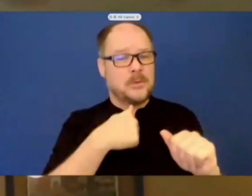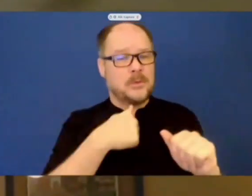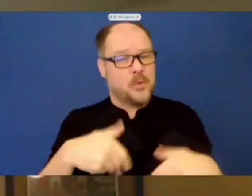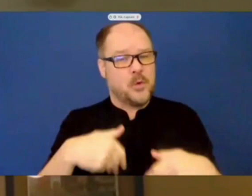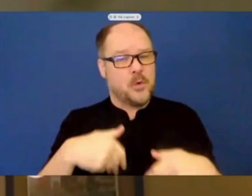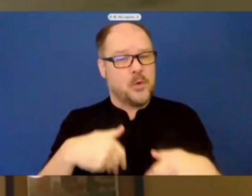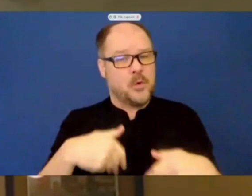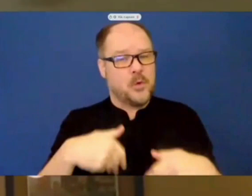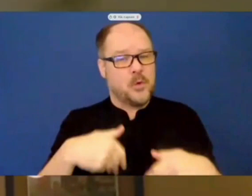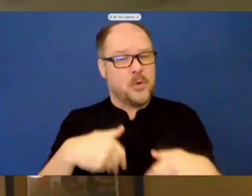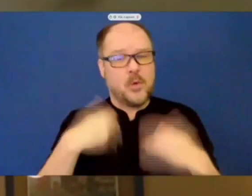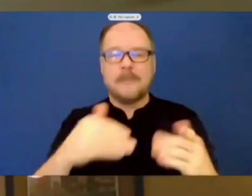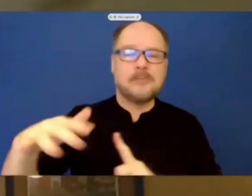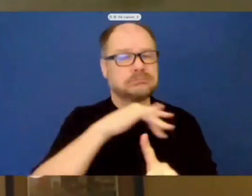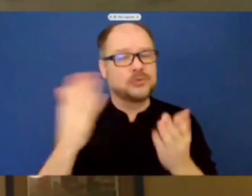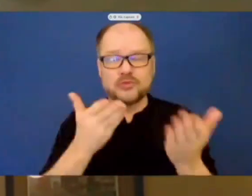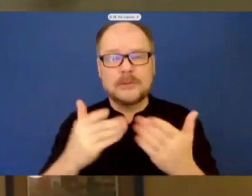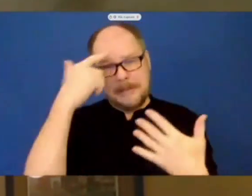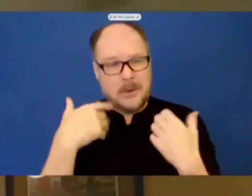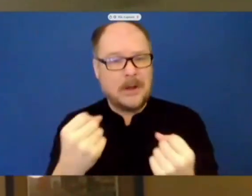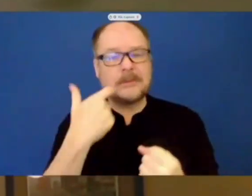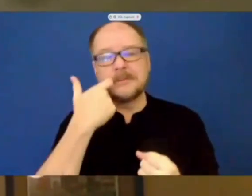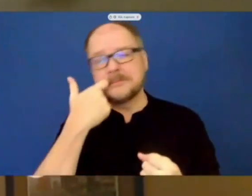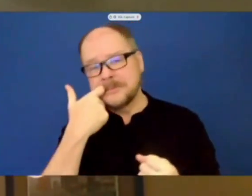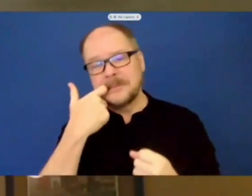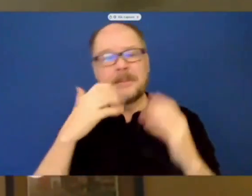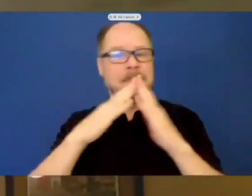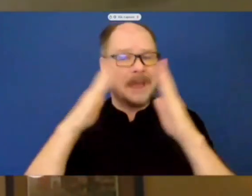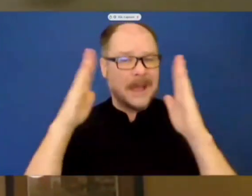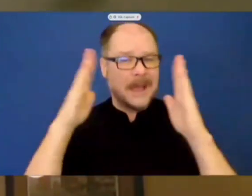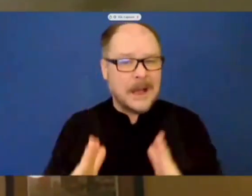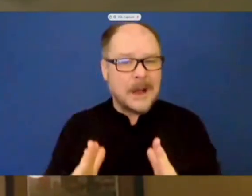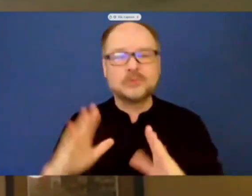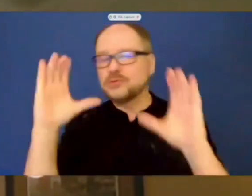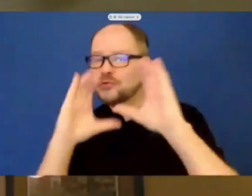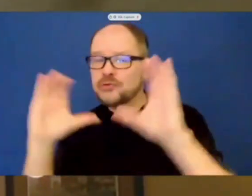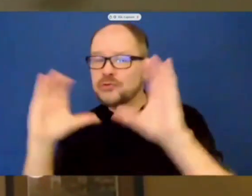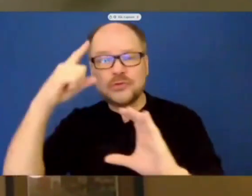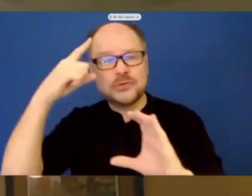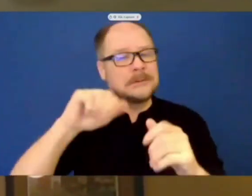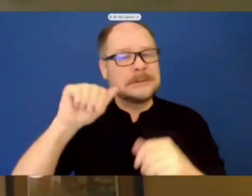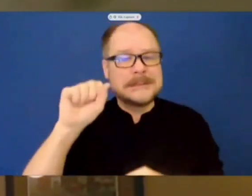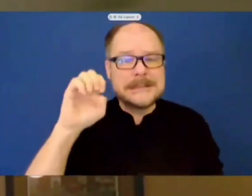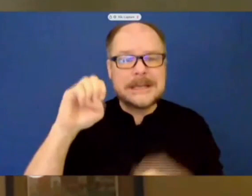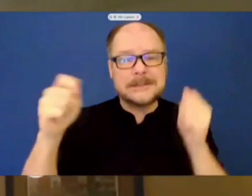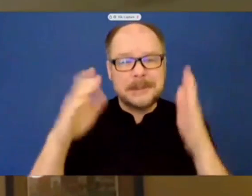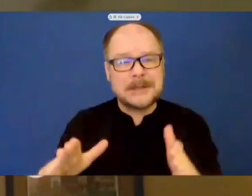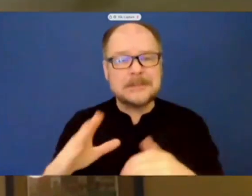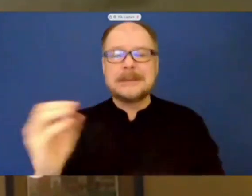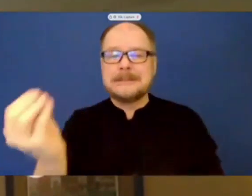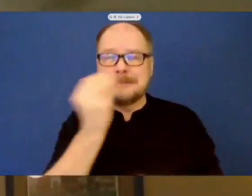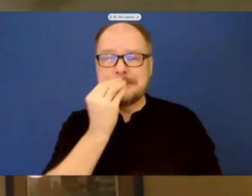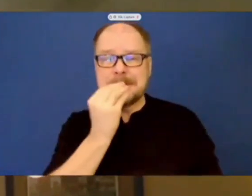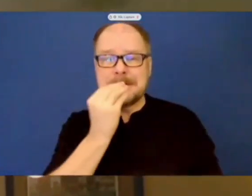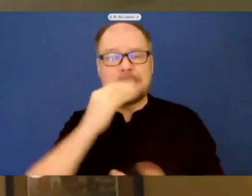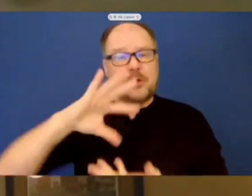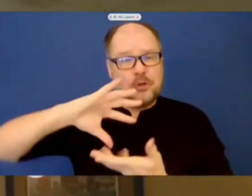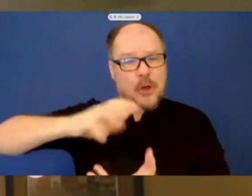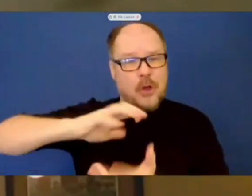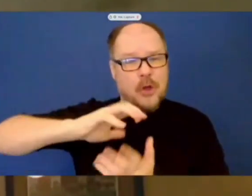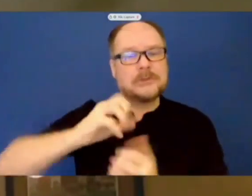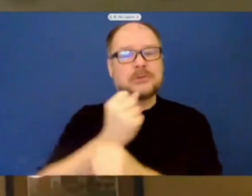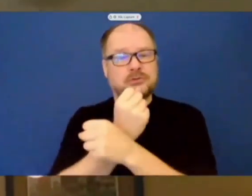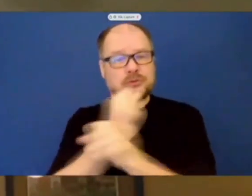health, substance use, housing navigation, and case management. Meals, laundry, and security will also be provided.